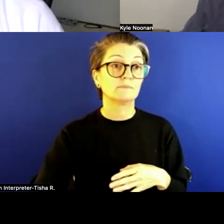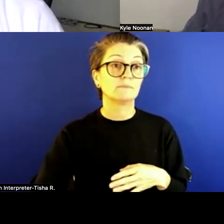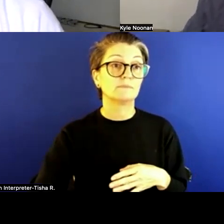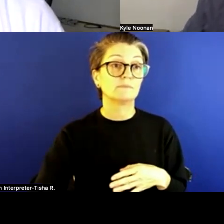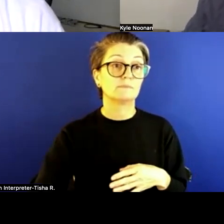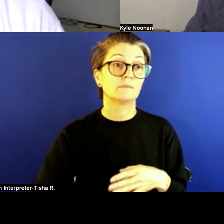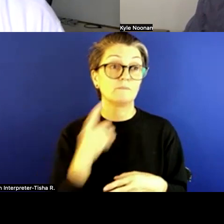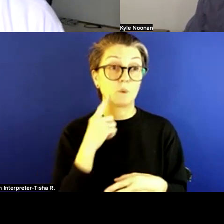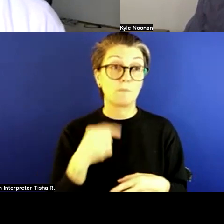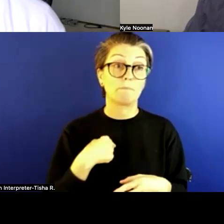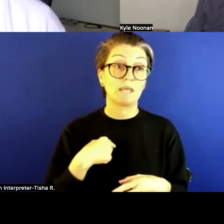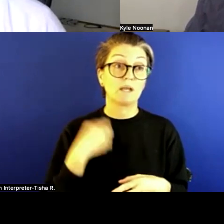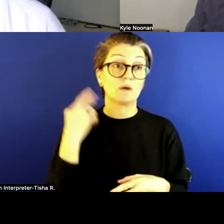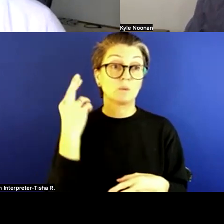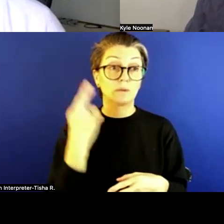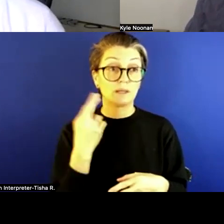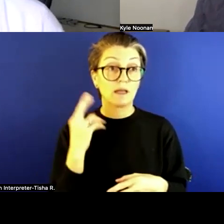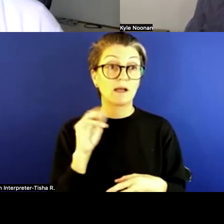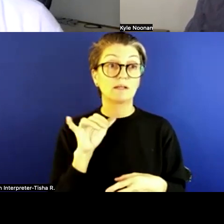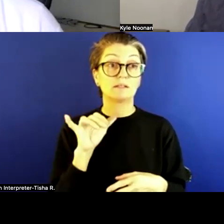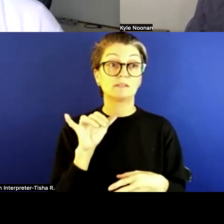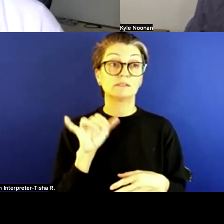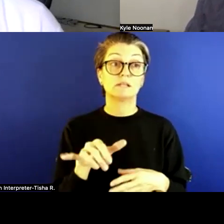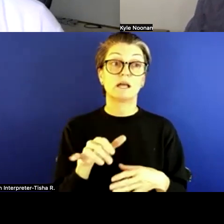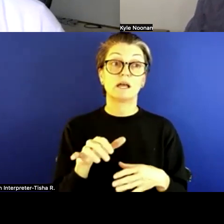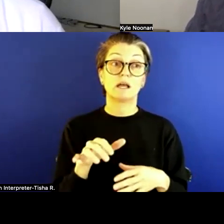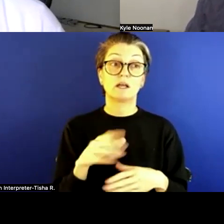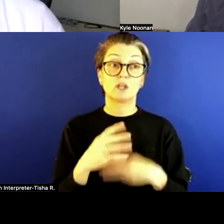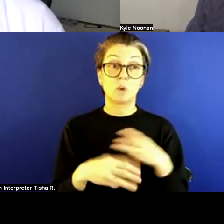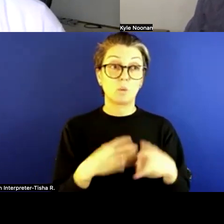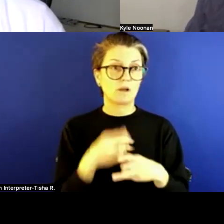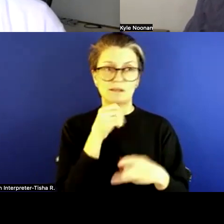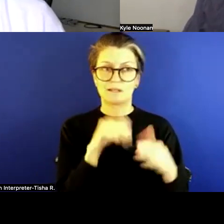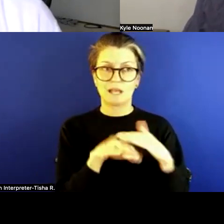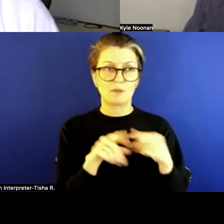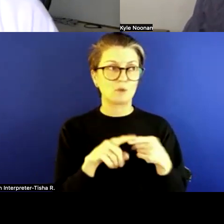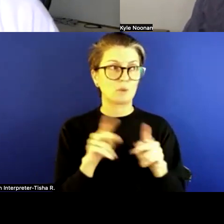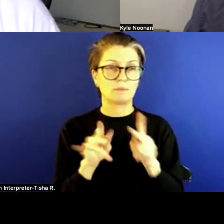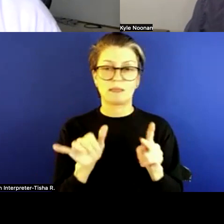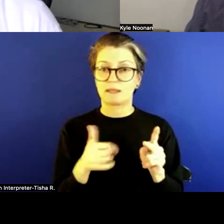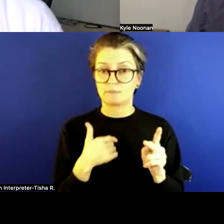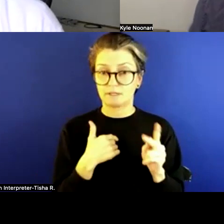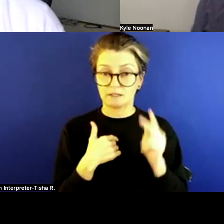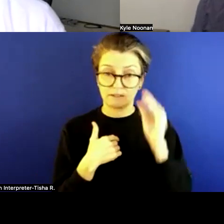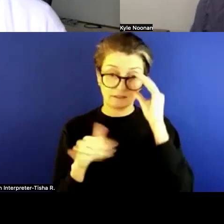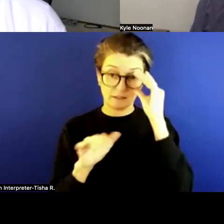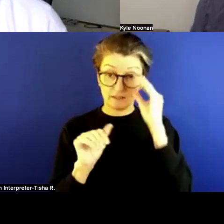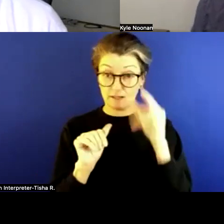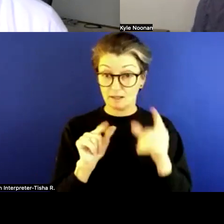realizing that the world was inaccessible to people like me, similarly, where Alec, you found